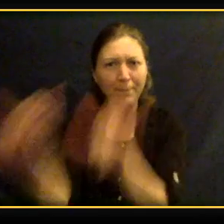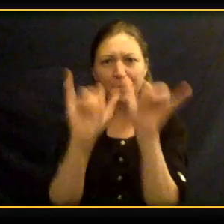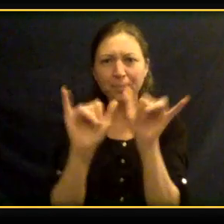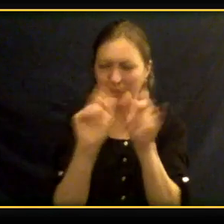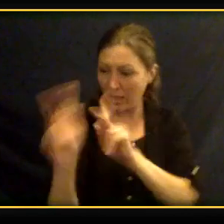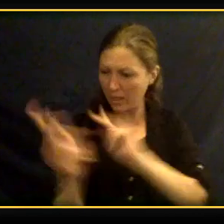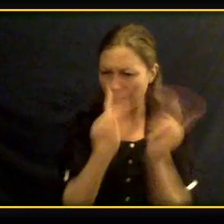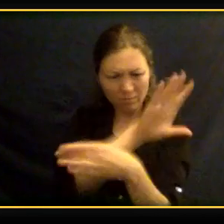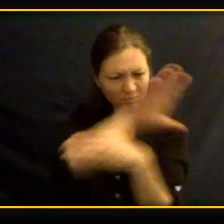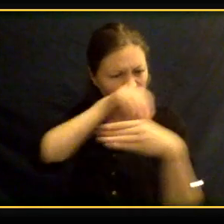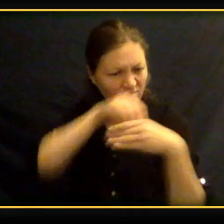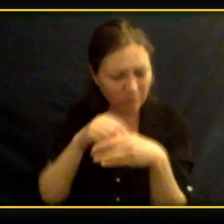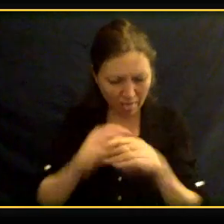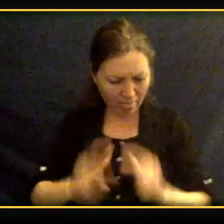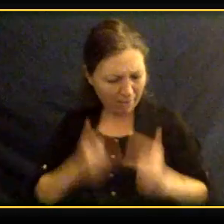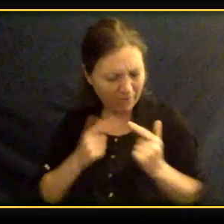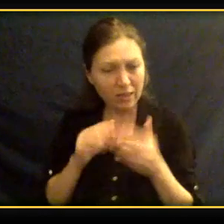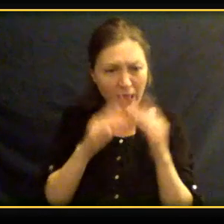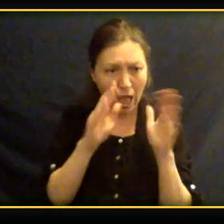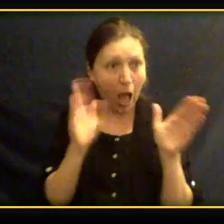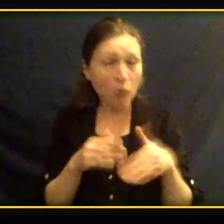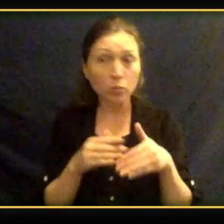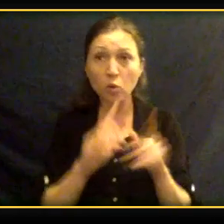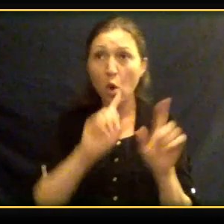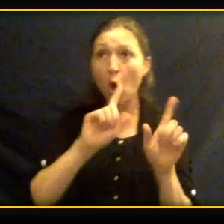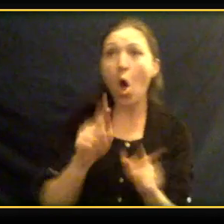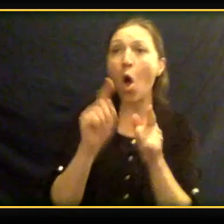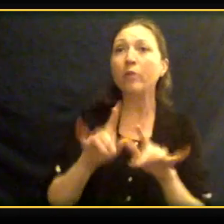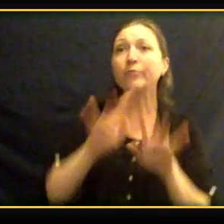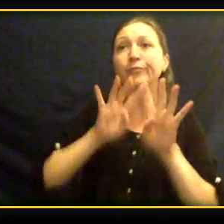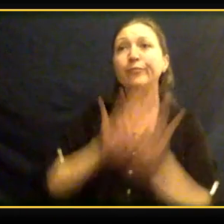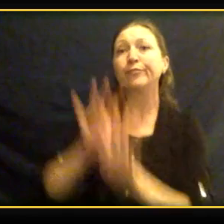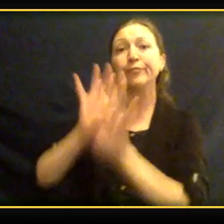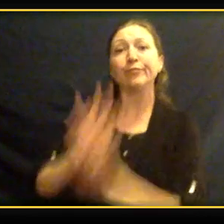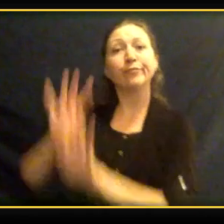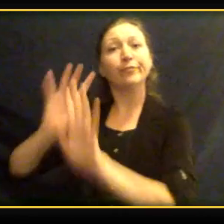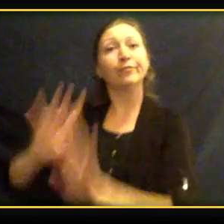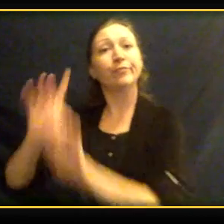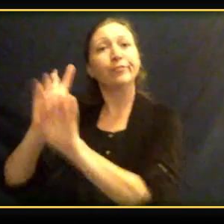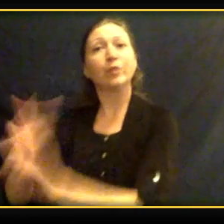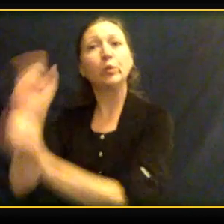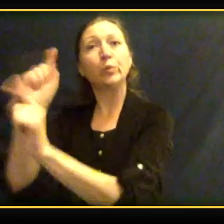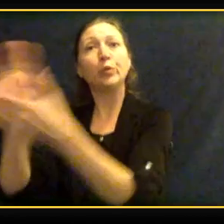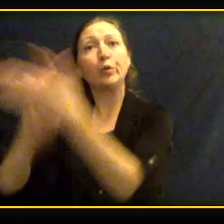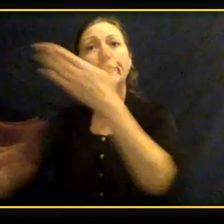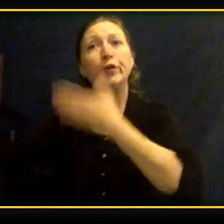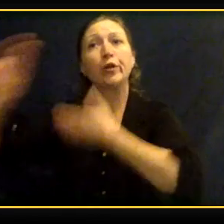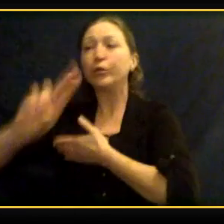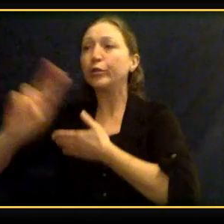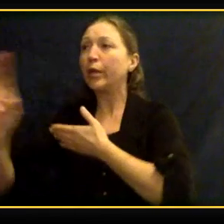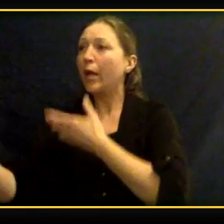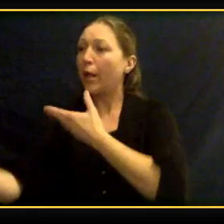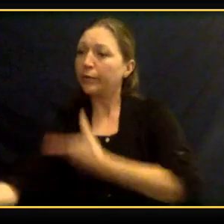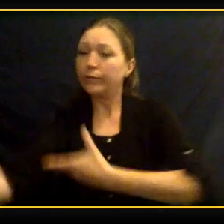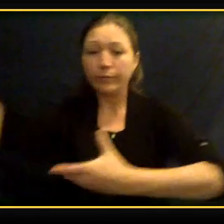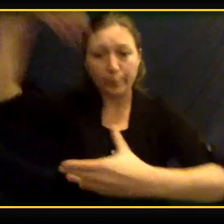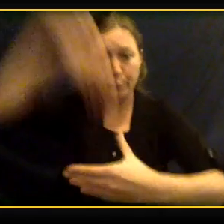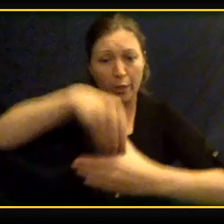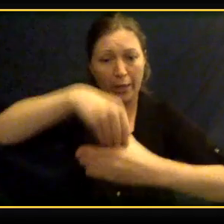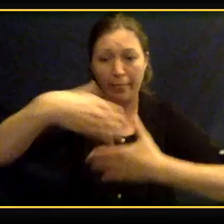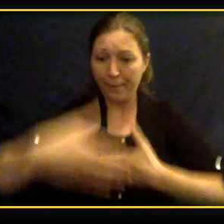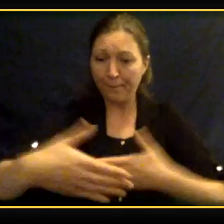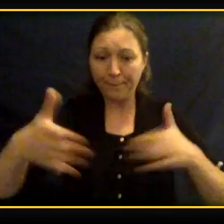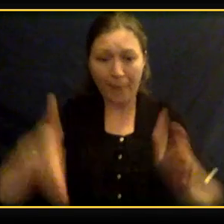houses all went to the university, where they're put in little boxes and they all came out the